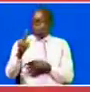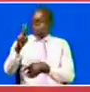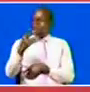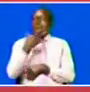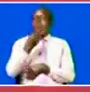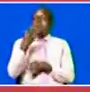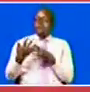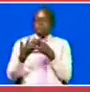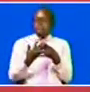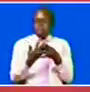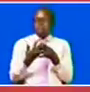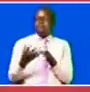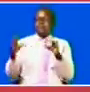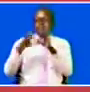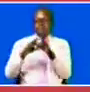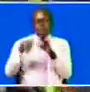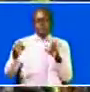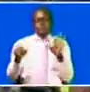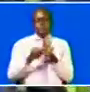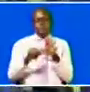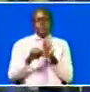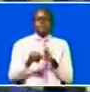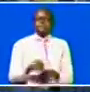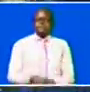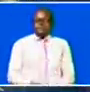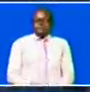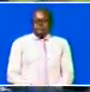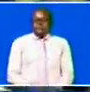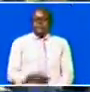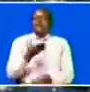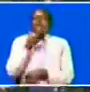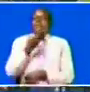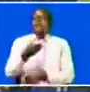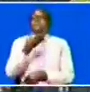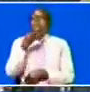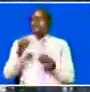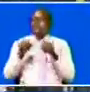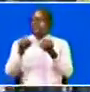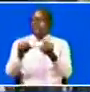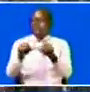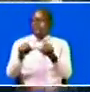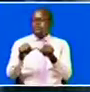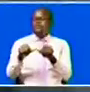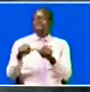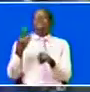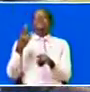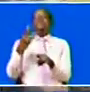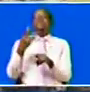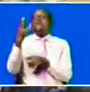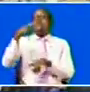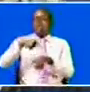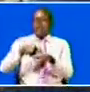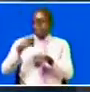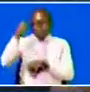inferno. Our Brian Obuya reports. Okay. The boys would have proceeded to their fourth lesson of the day